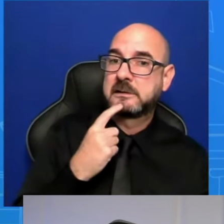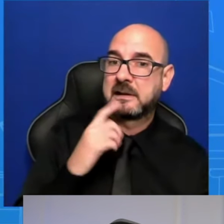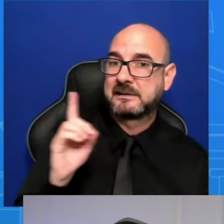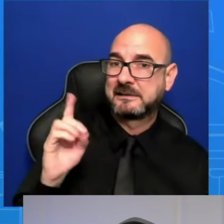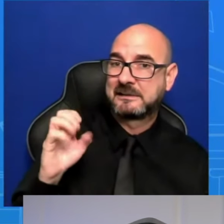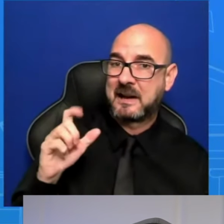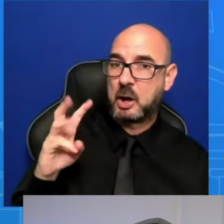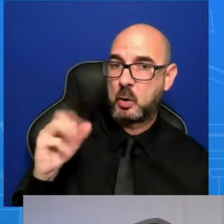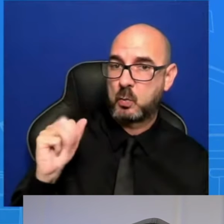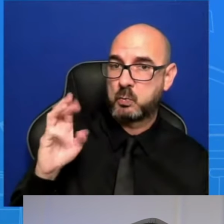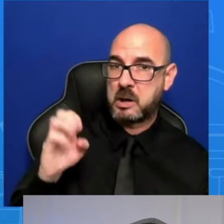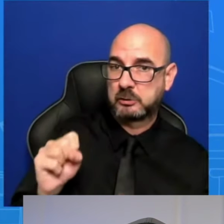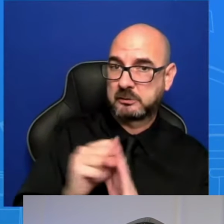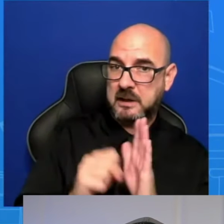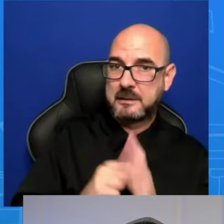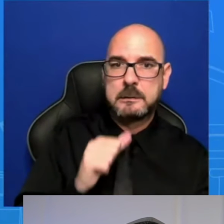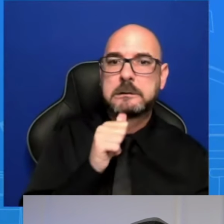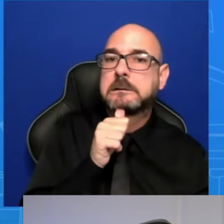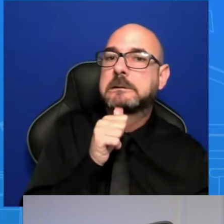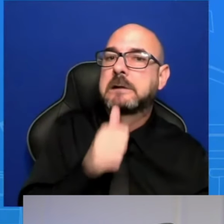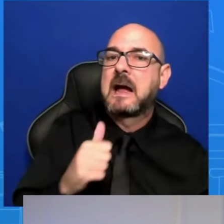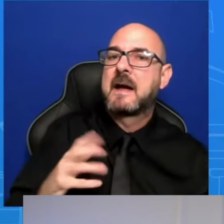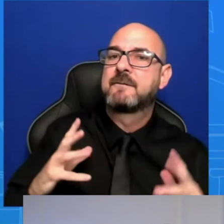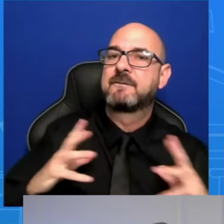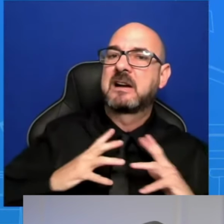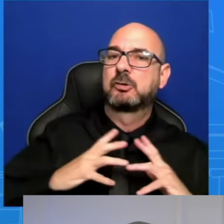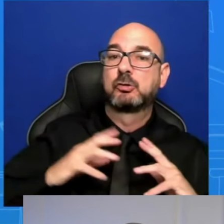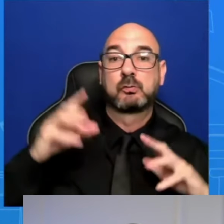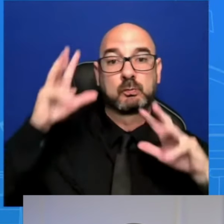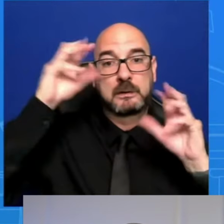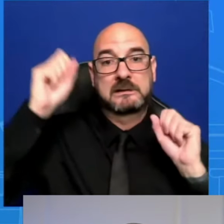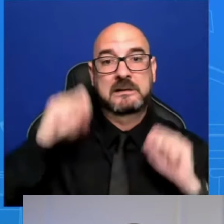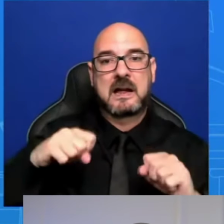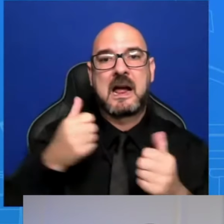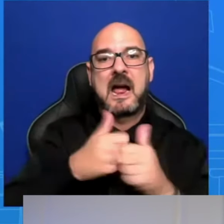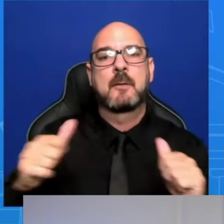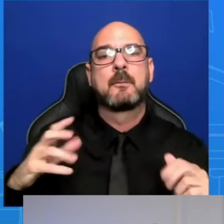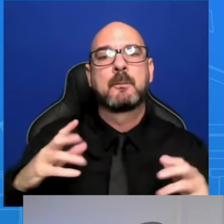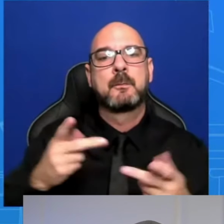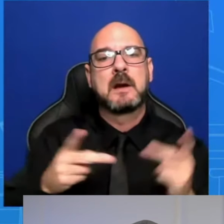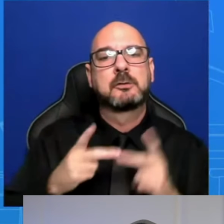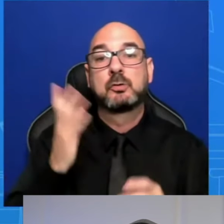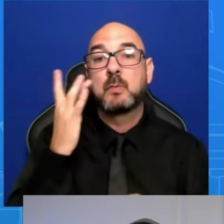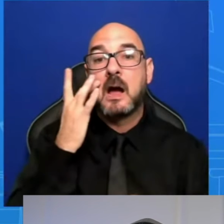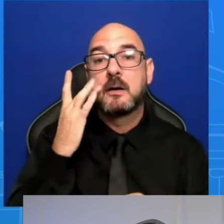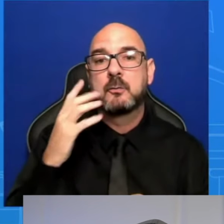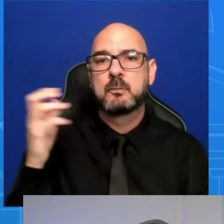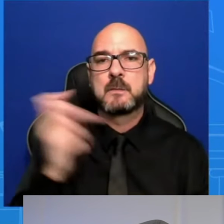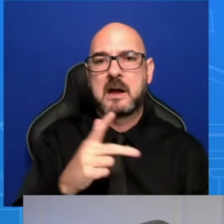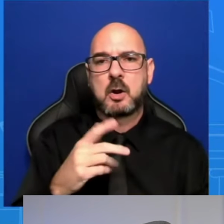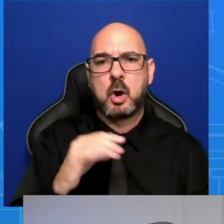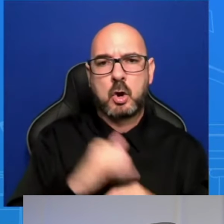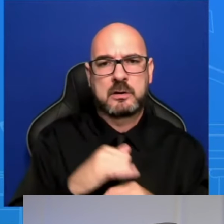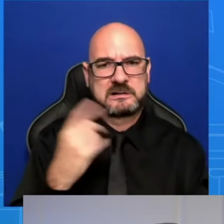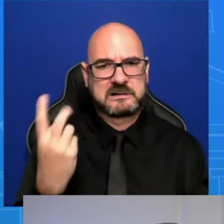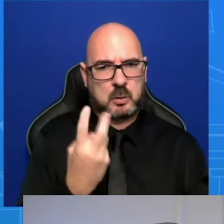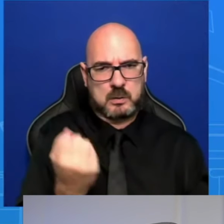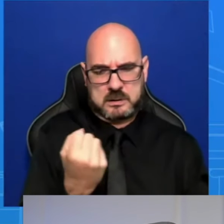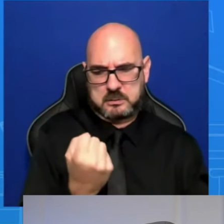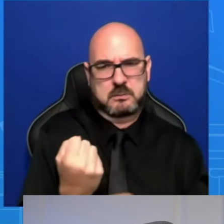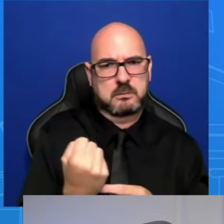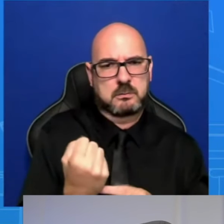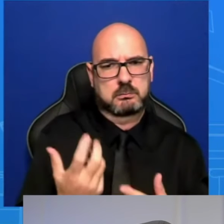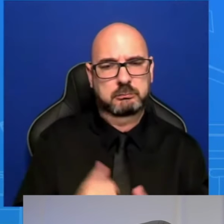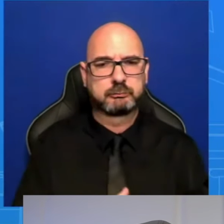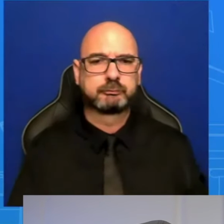anywhere. So why do you have to come back on Saturday? Well, we got indications shortly after arriving. We got better, firmer